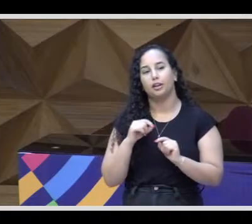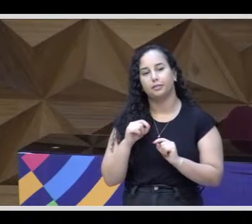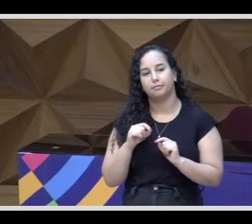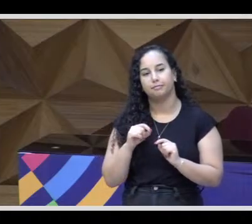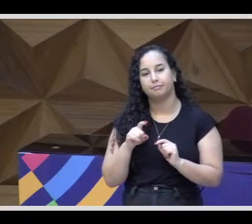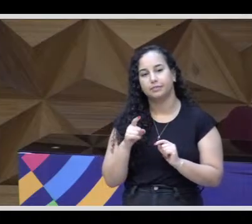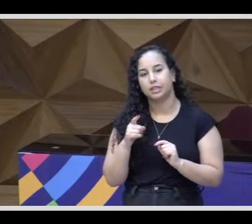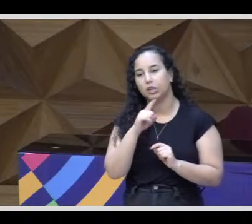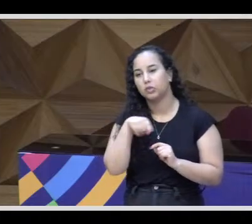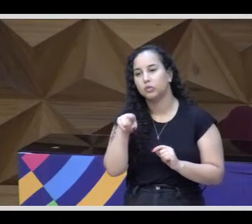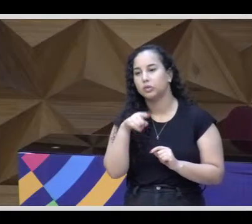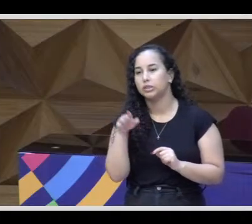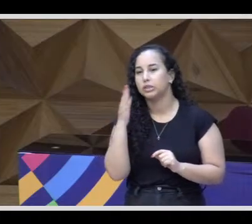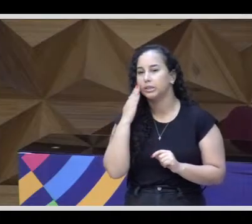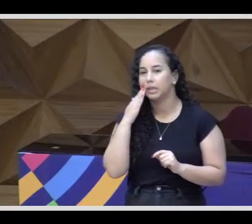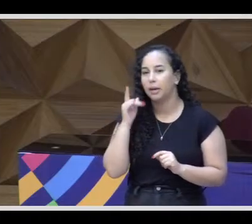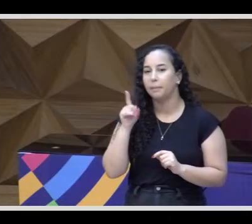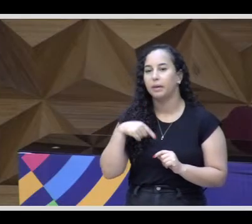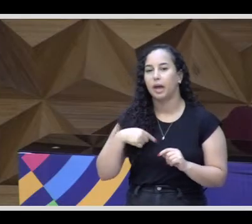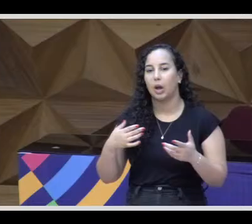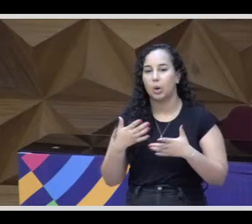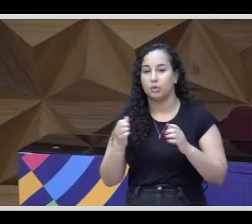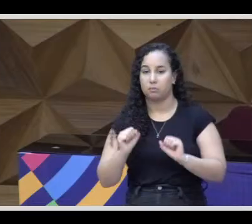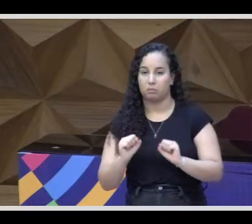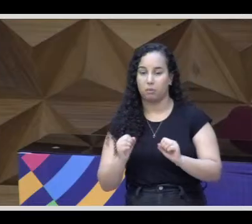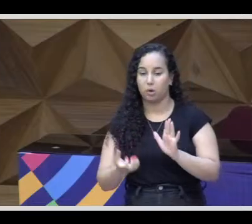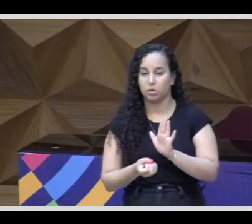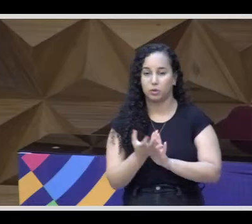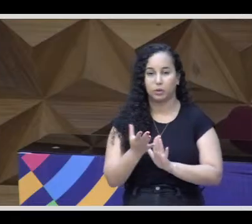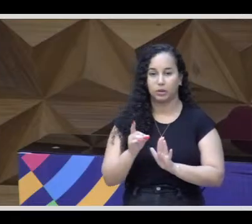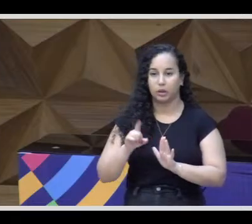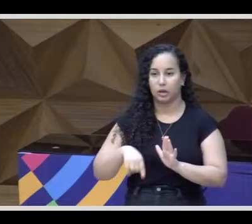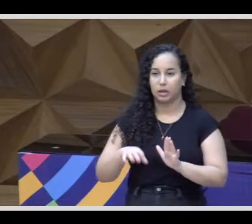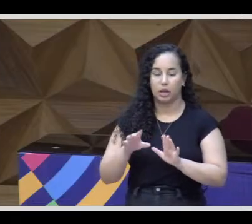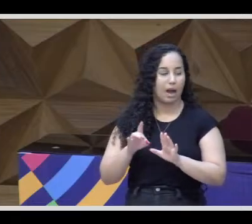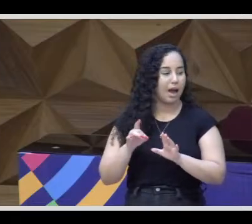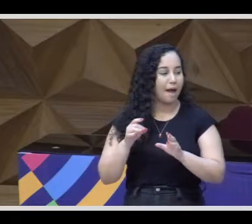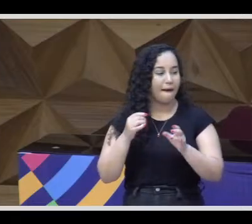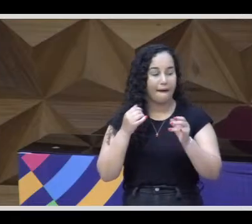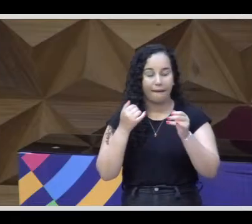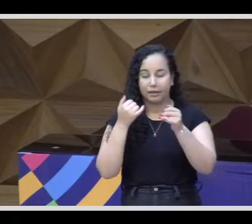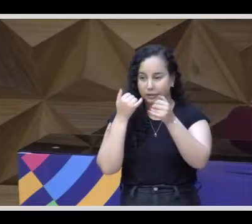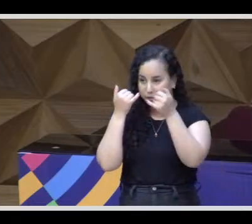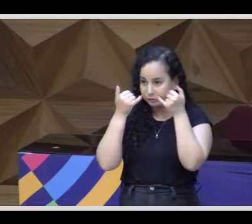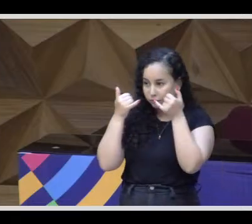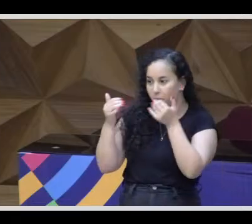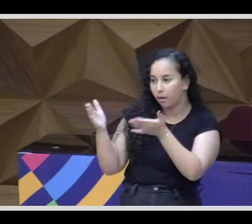as you know, right now you can create synthetic data, right,